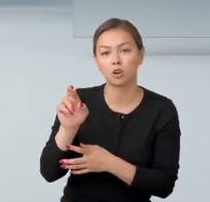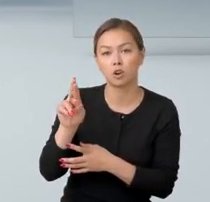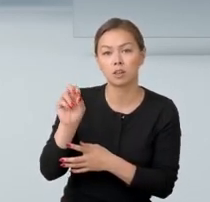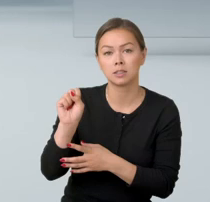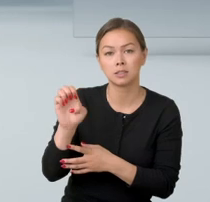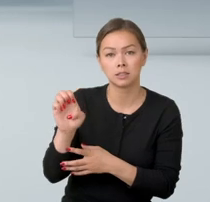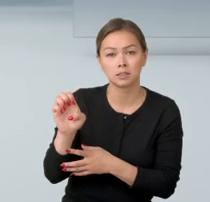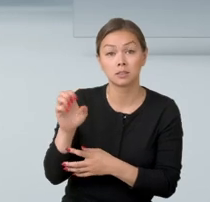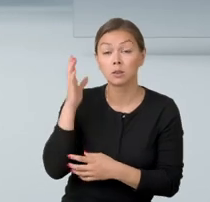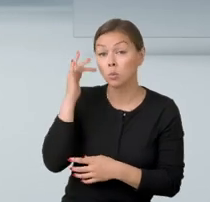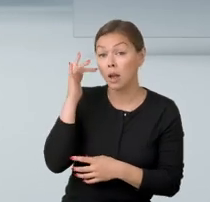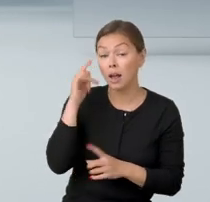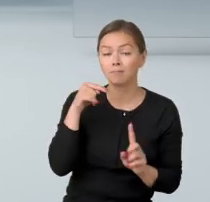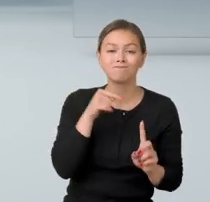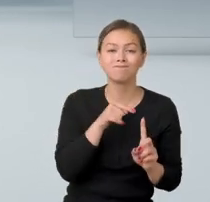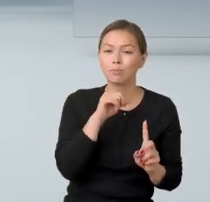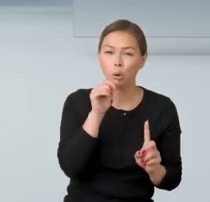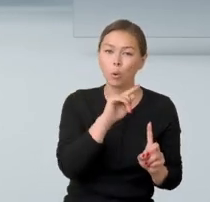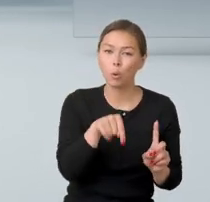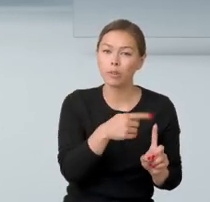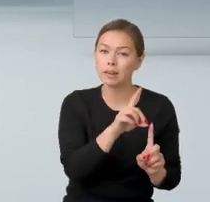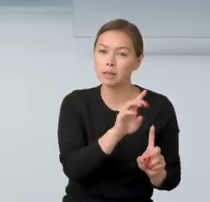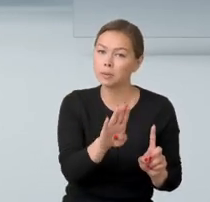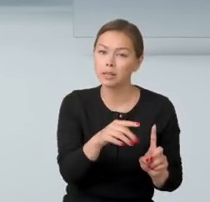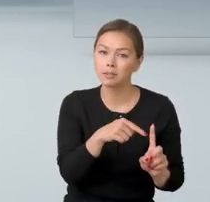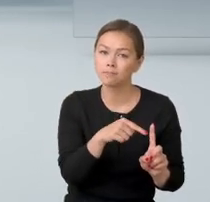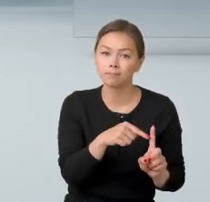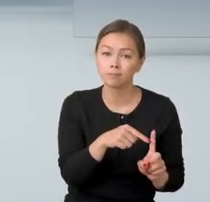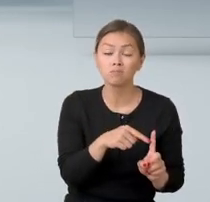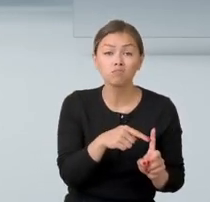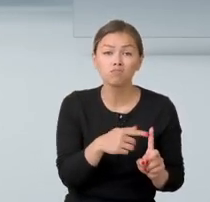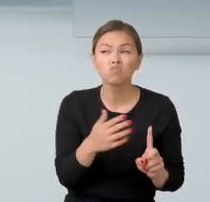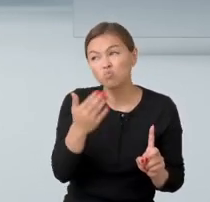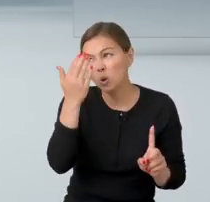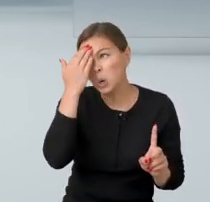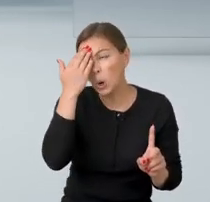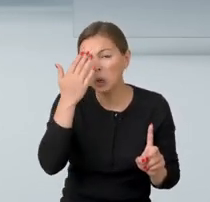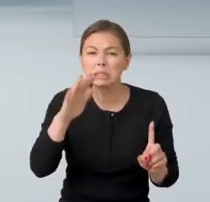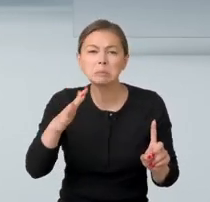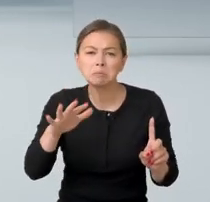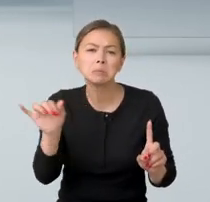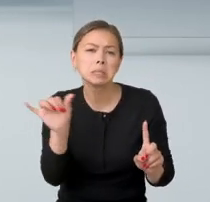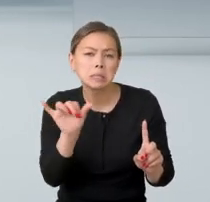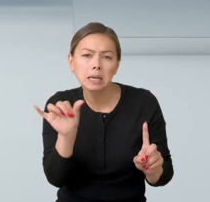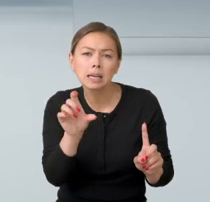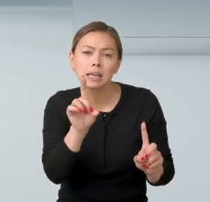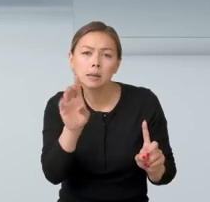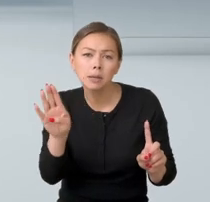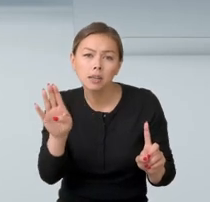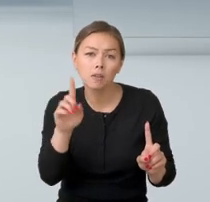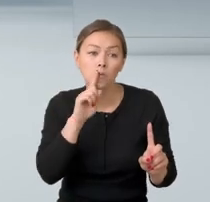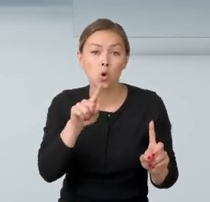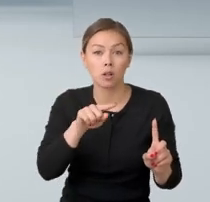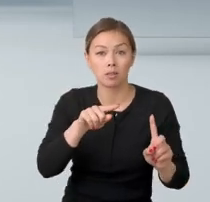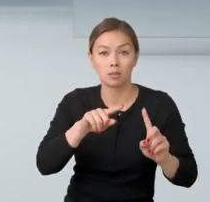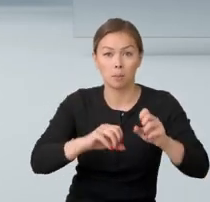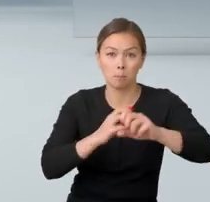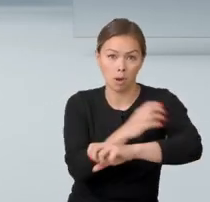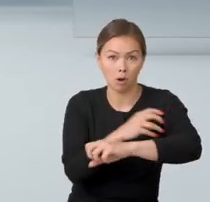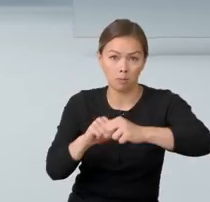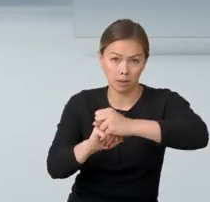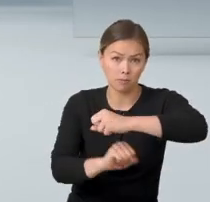we have chosen dataverse because dataverse is more than just a database well dataverse maybe is no like the